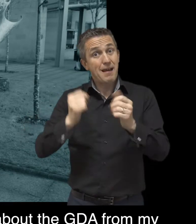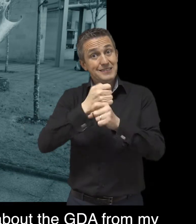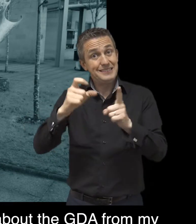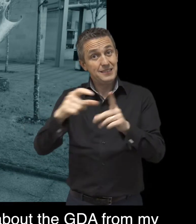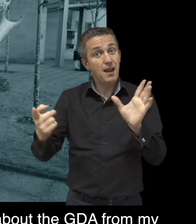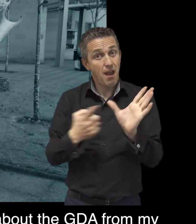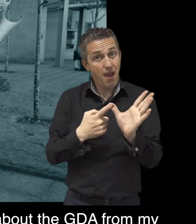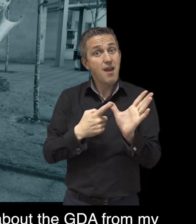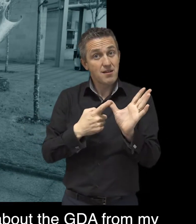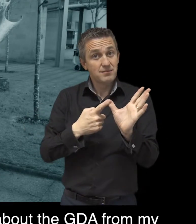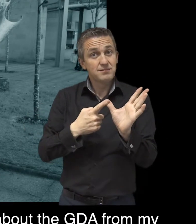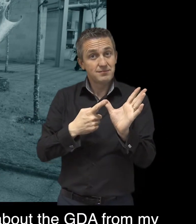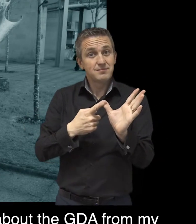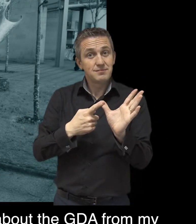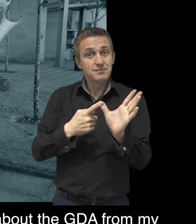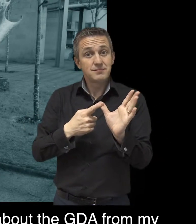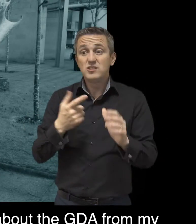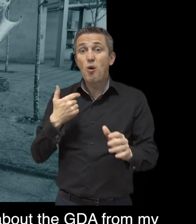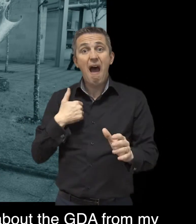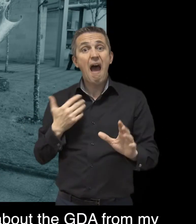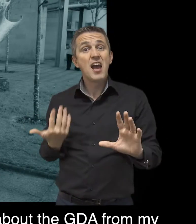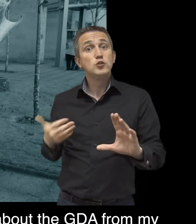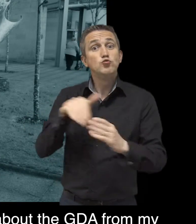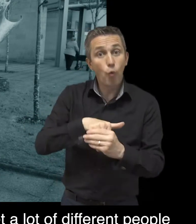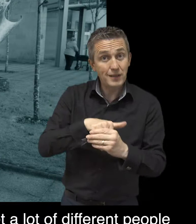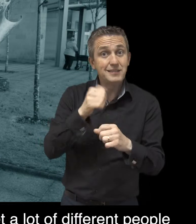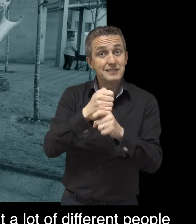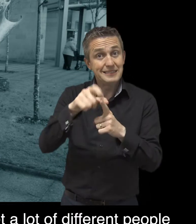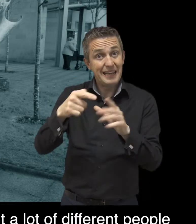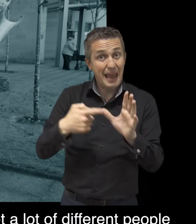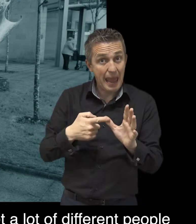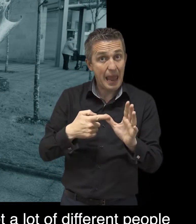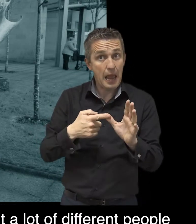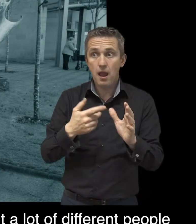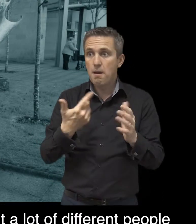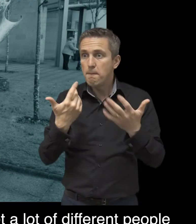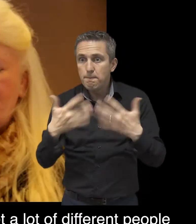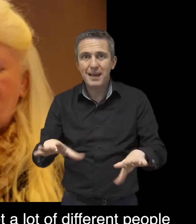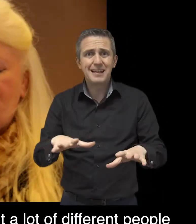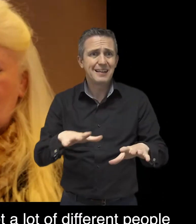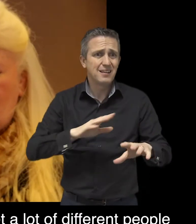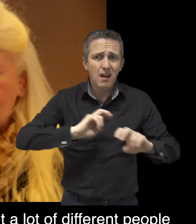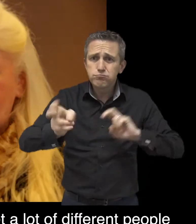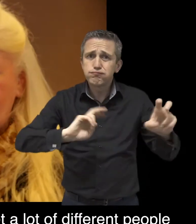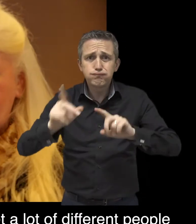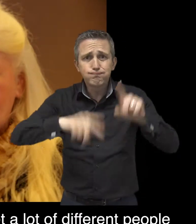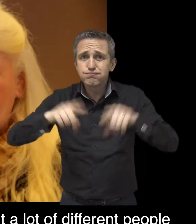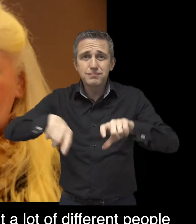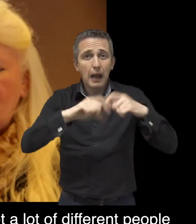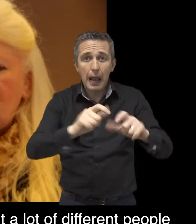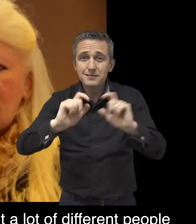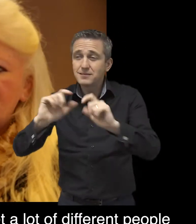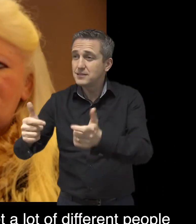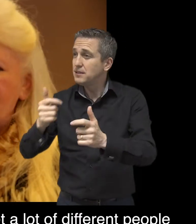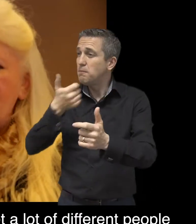And for then, I joined the GDA, went to lots of different classes, met a lot of different